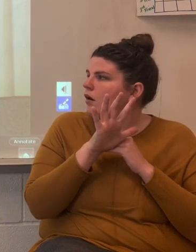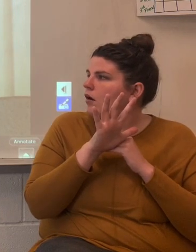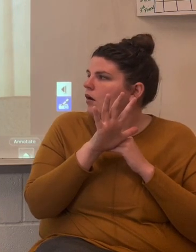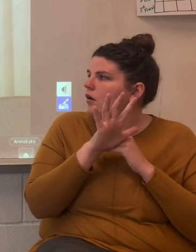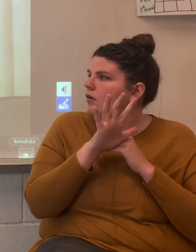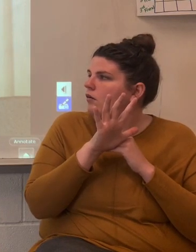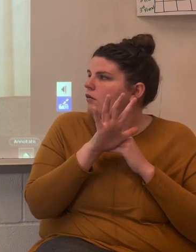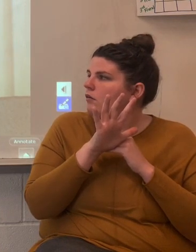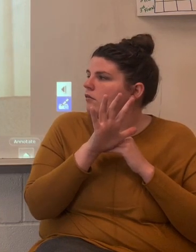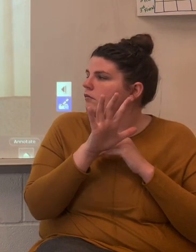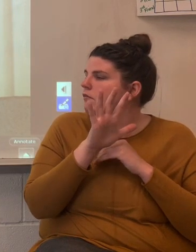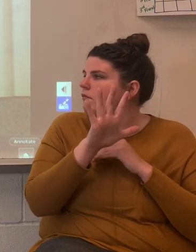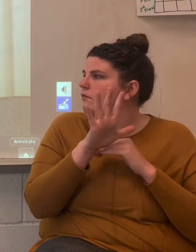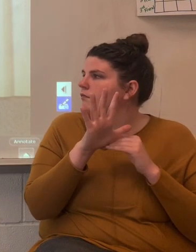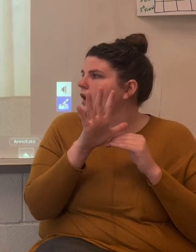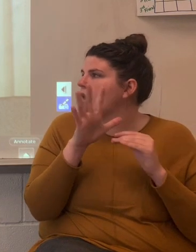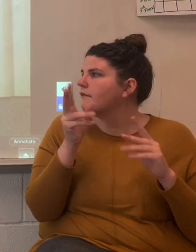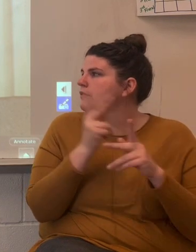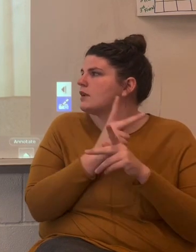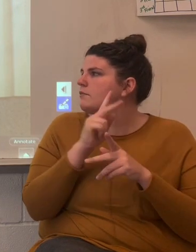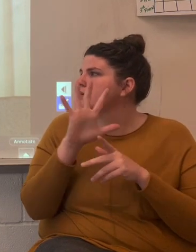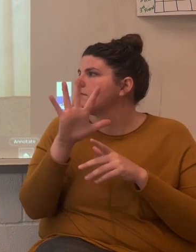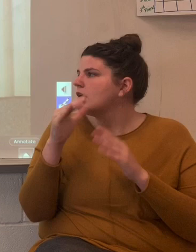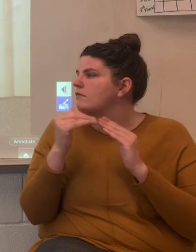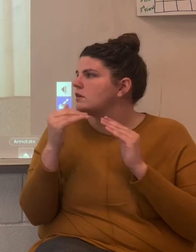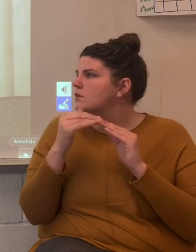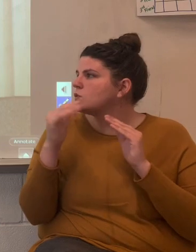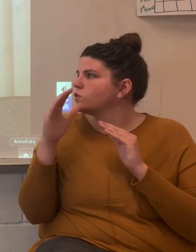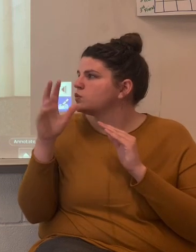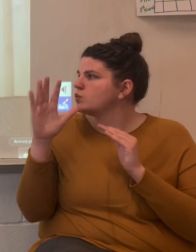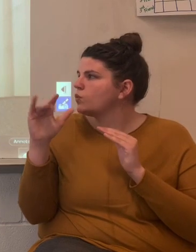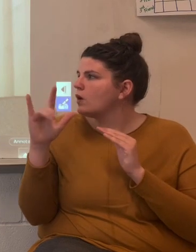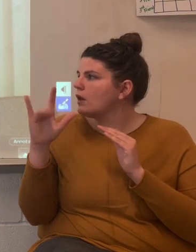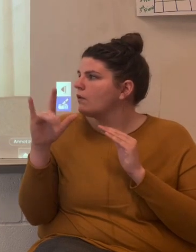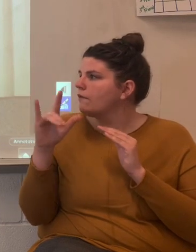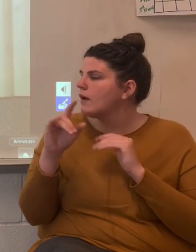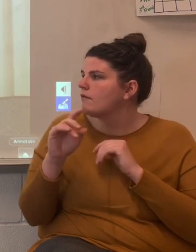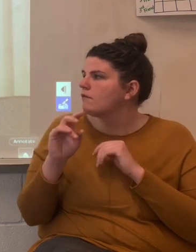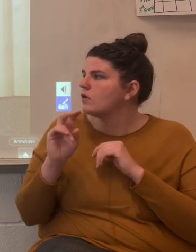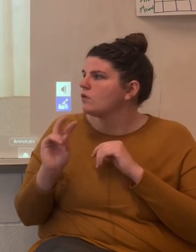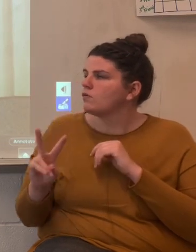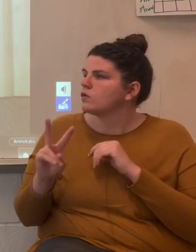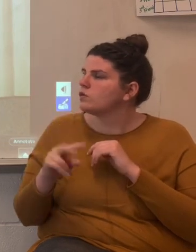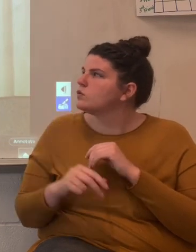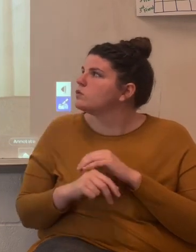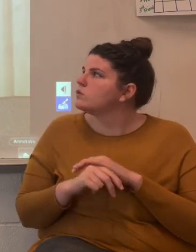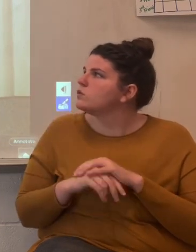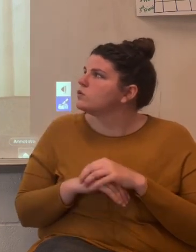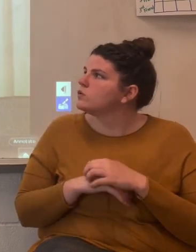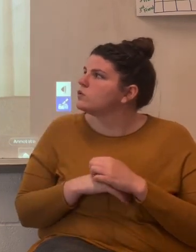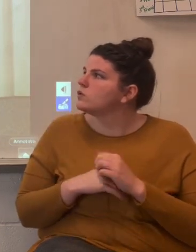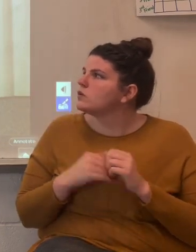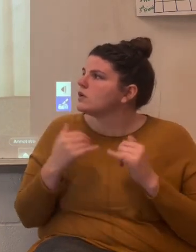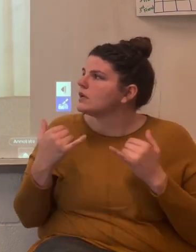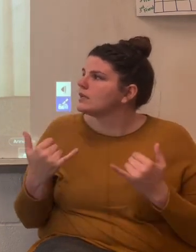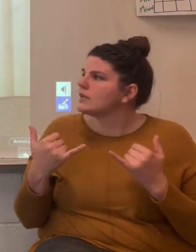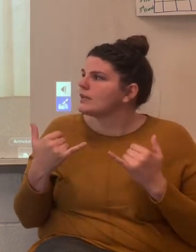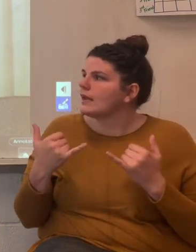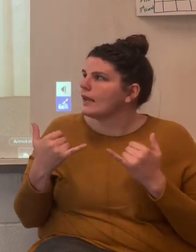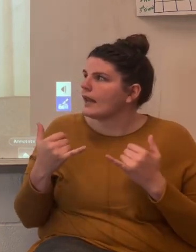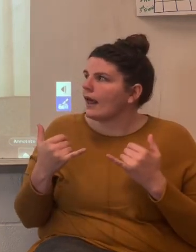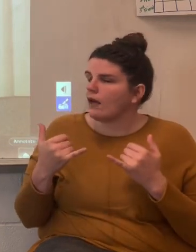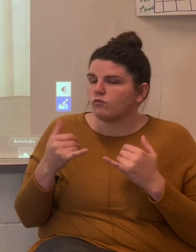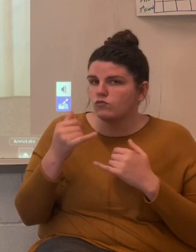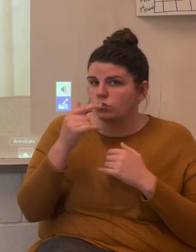2. And we have 25 over 2. Okay, now we're going to take these